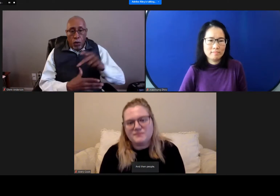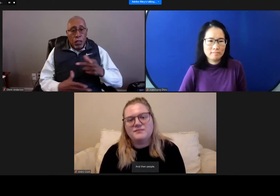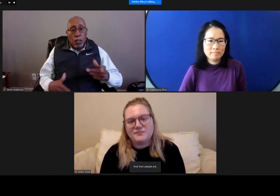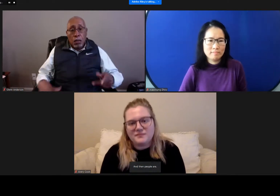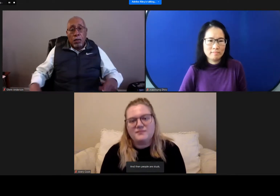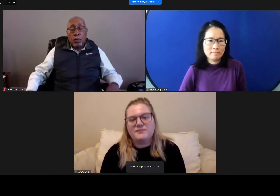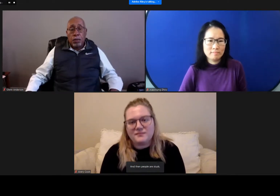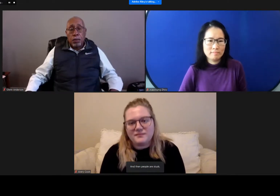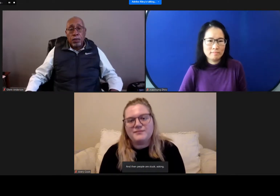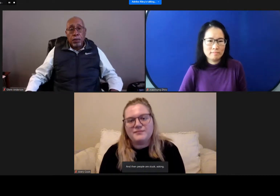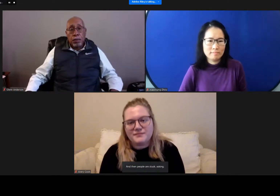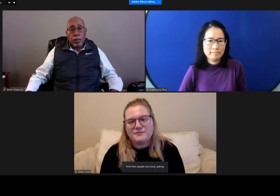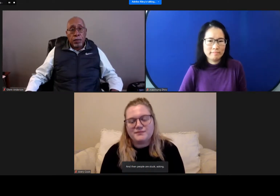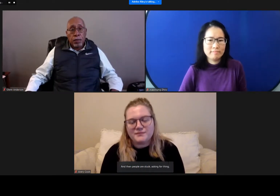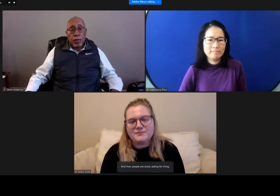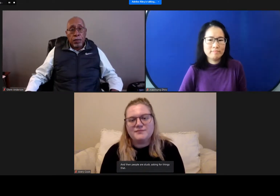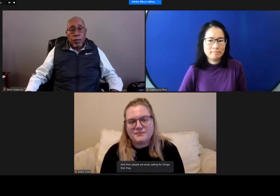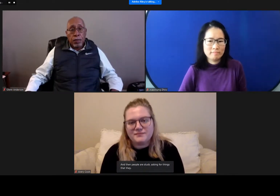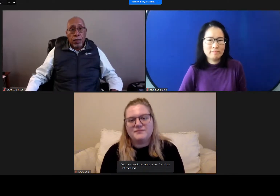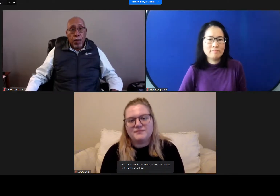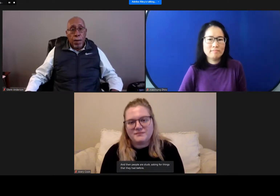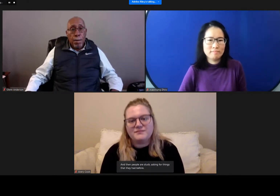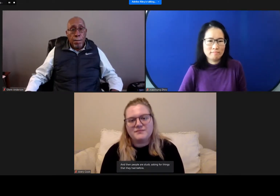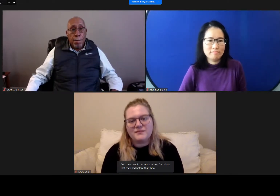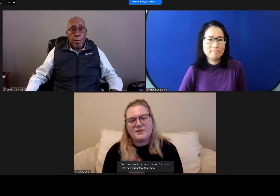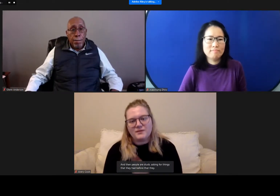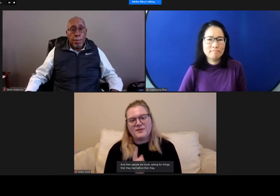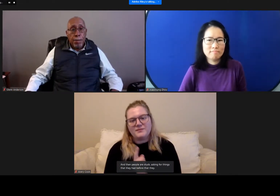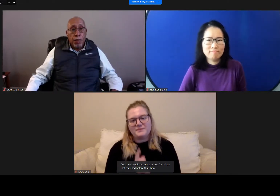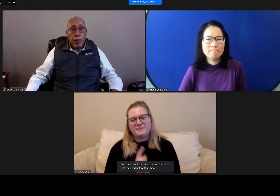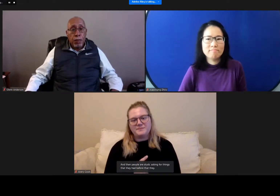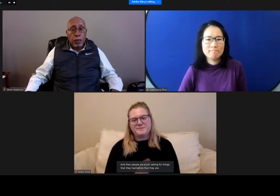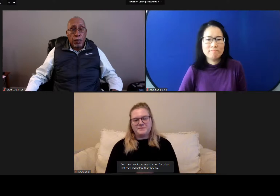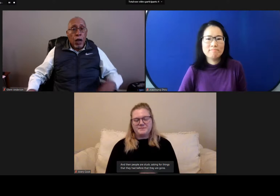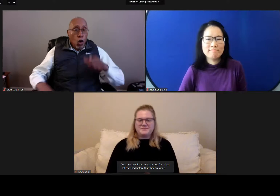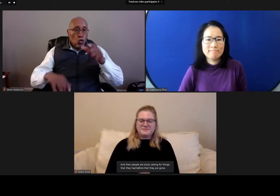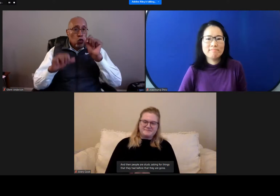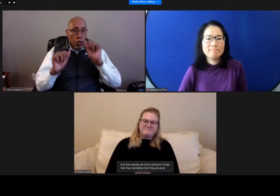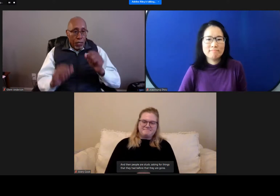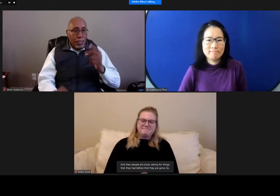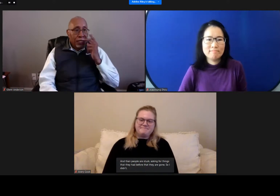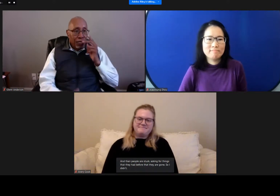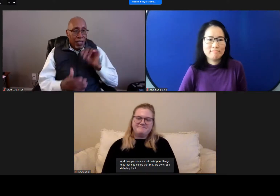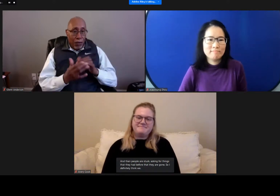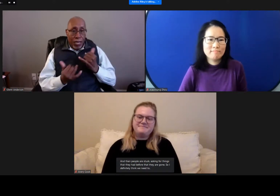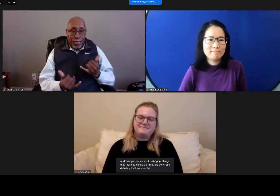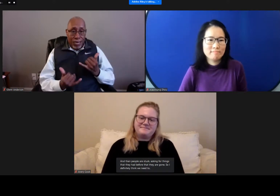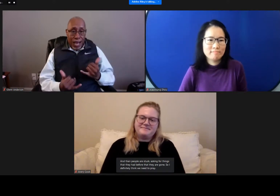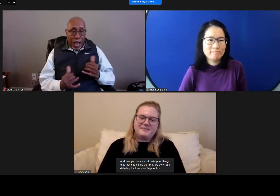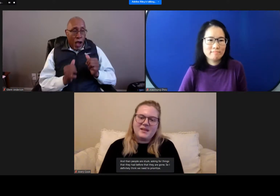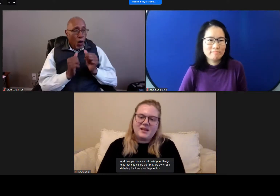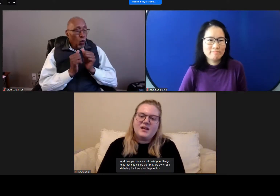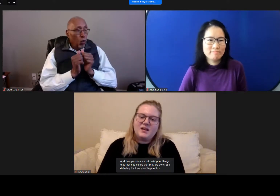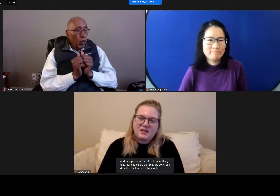are stuck asking for things that they had before that that are gone. So I definitely think we need to